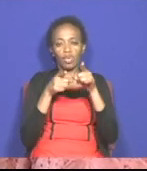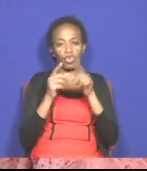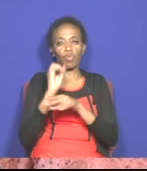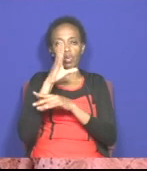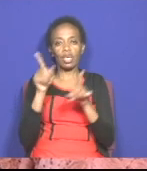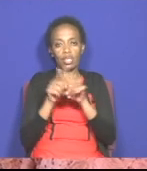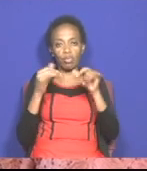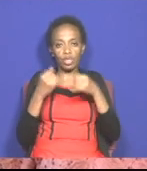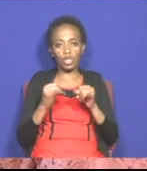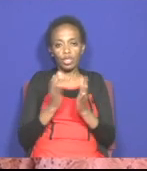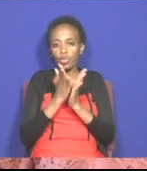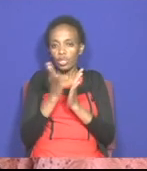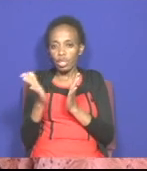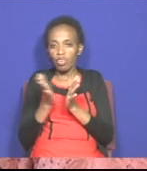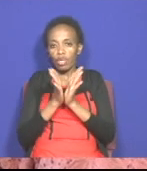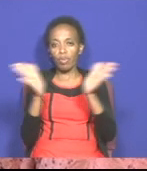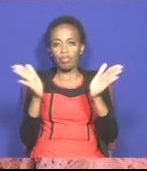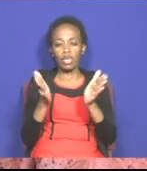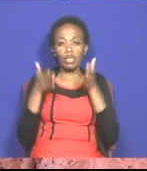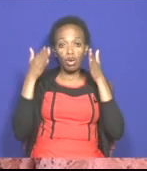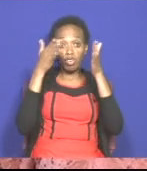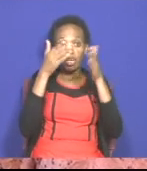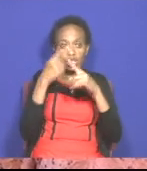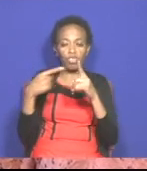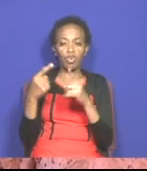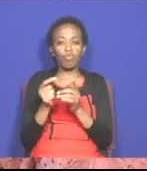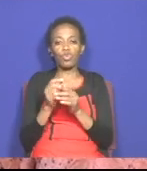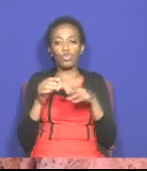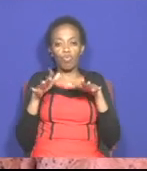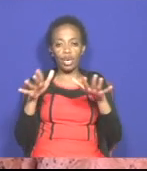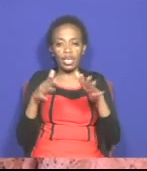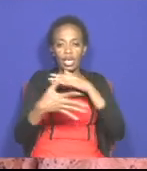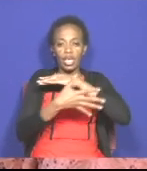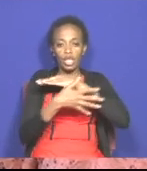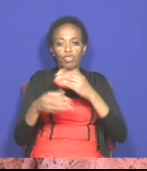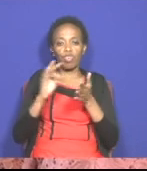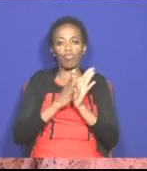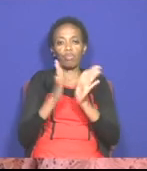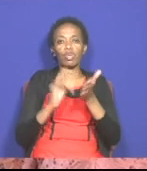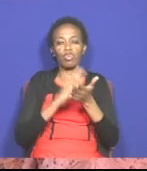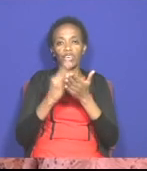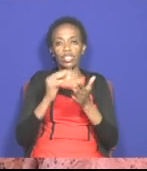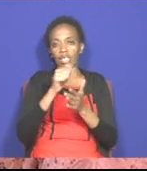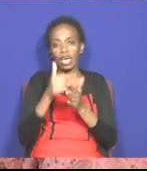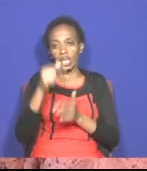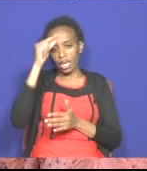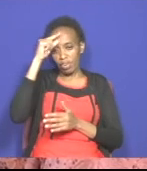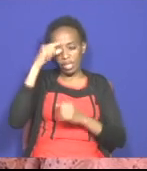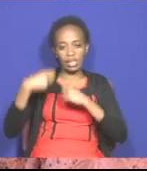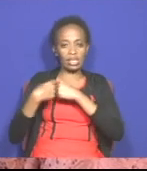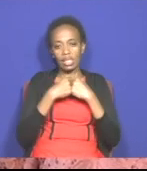as attempts to divert public attention from widespread theft of public funds and other governance